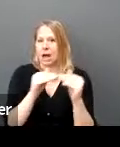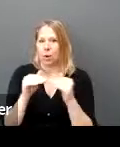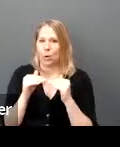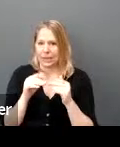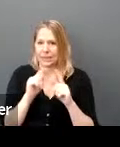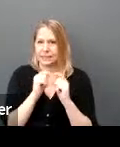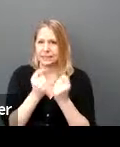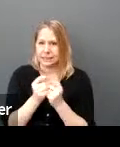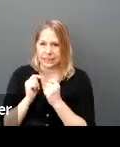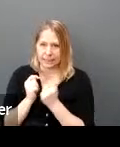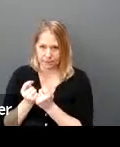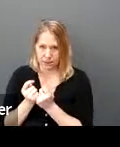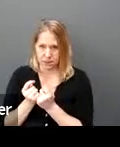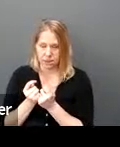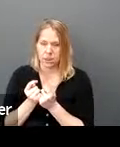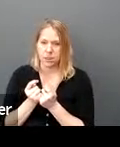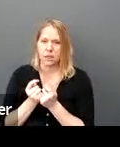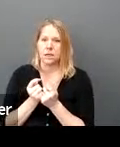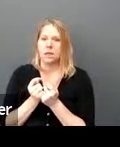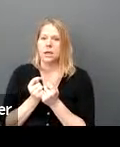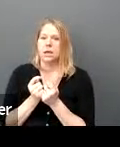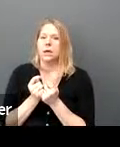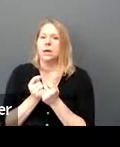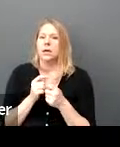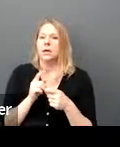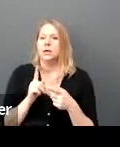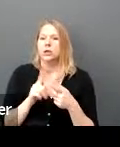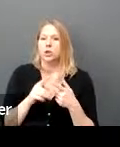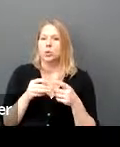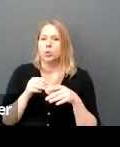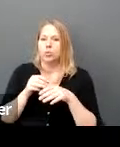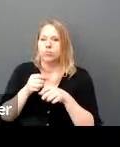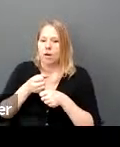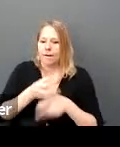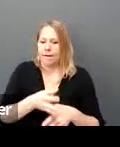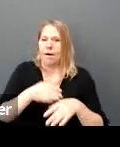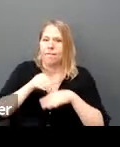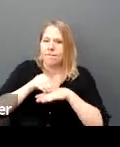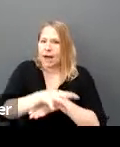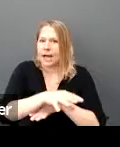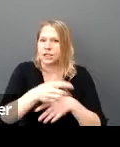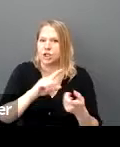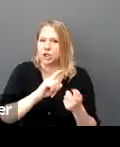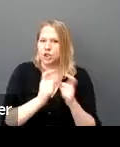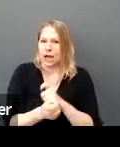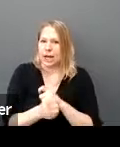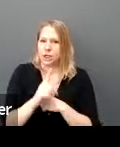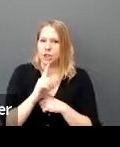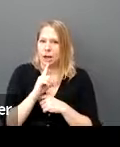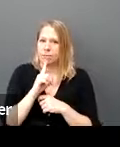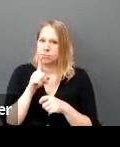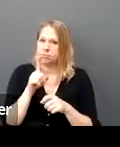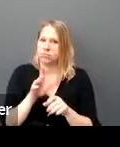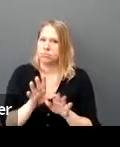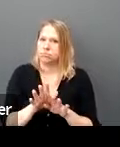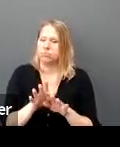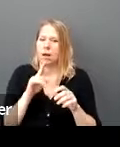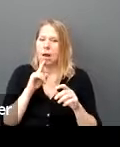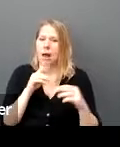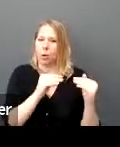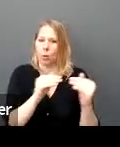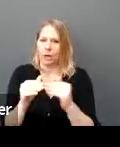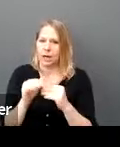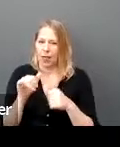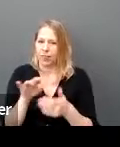teams and in order to affect change and ensure equity at that school level as